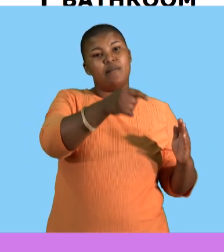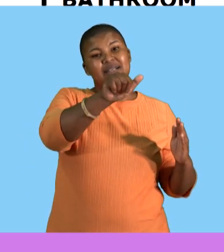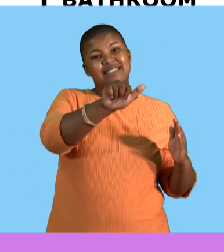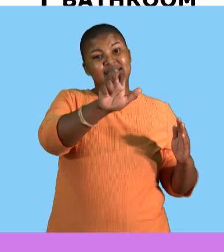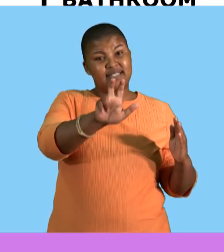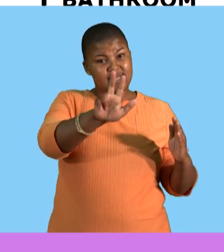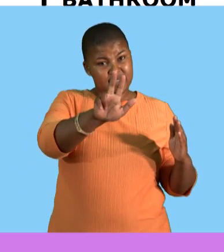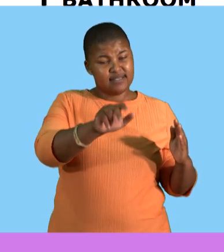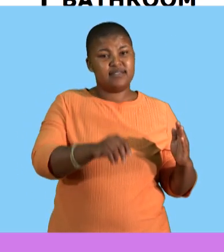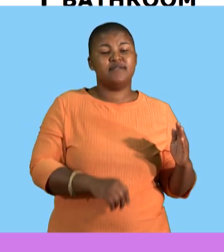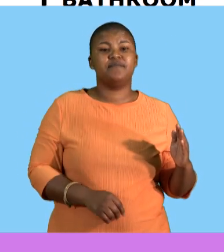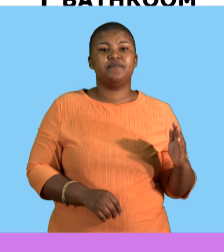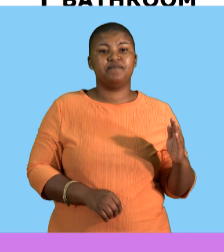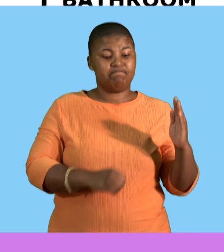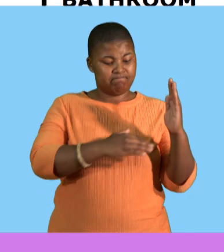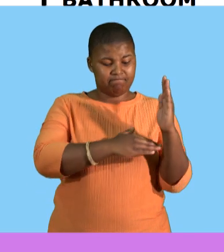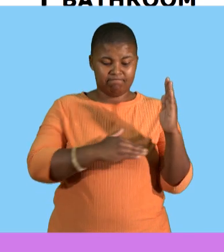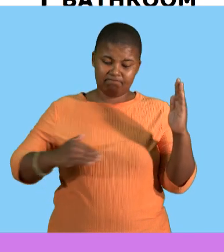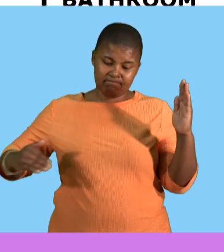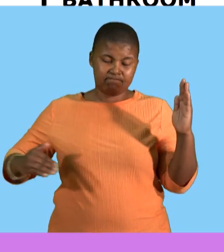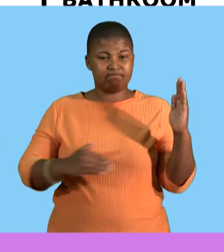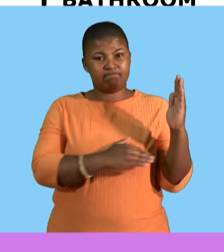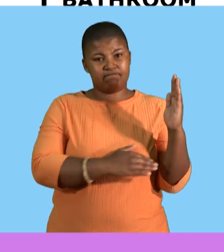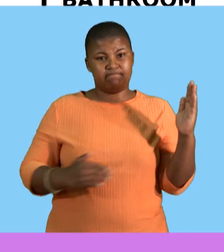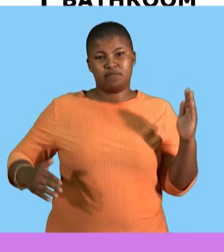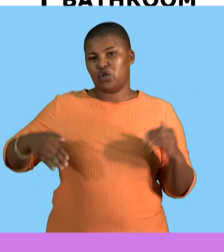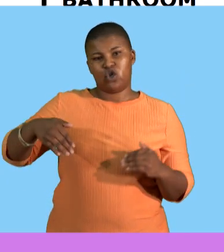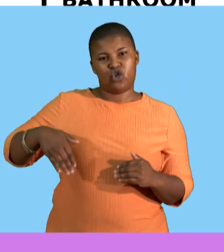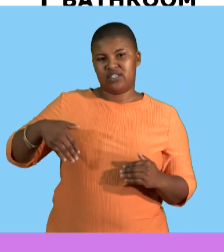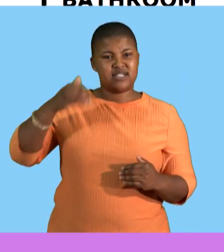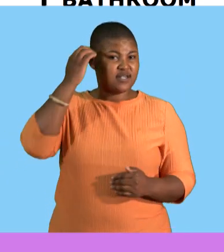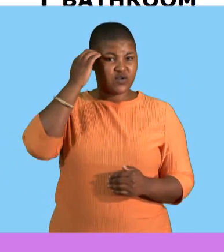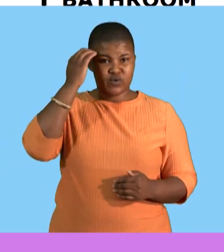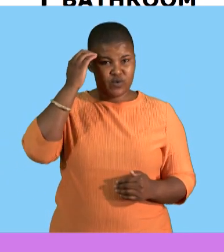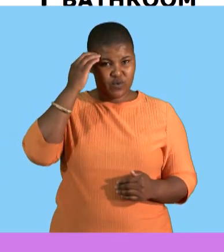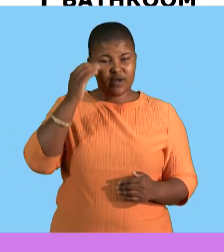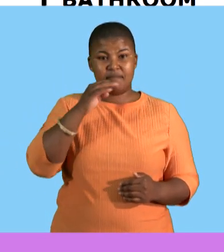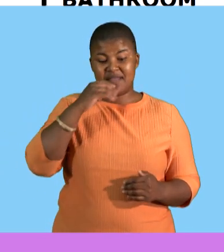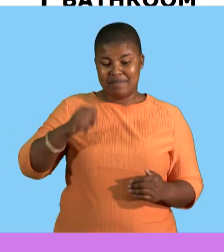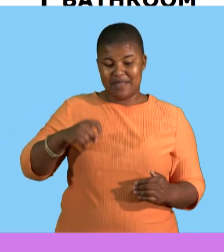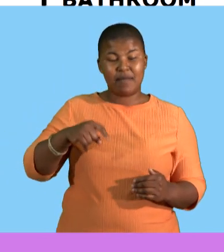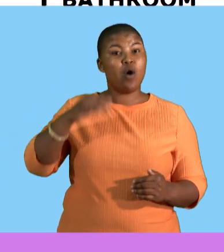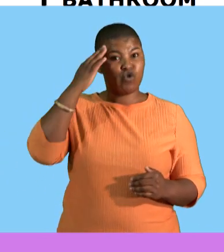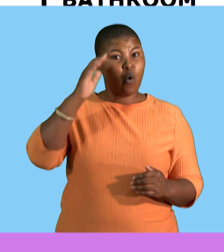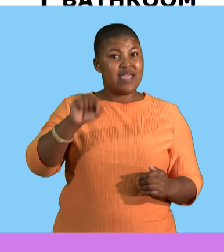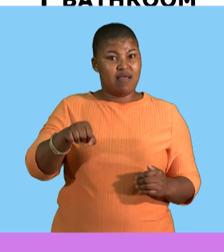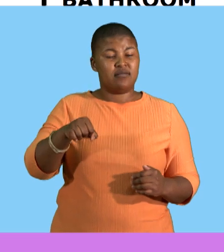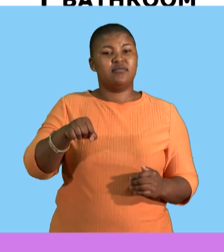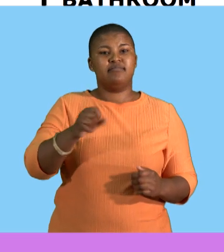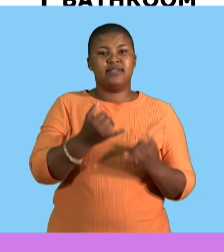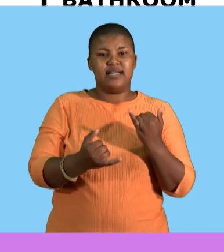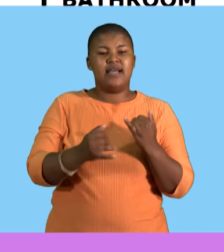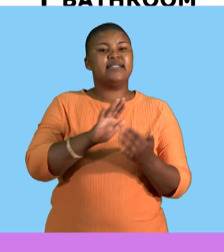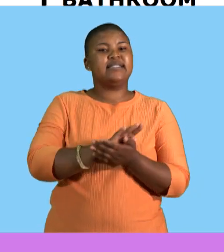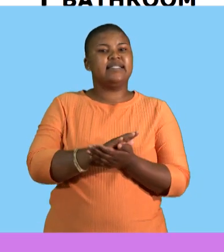3,68, but the width we still need, that is 16 feet. So